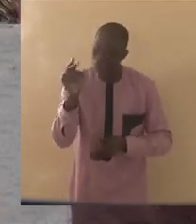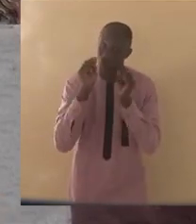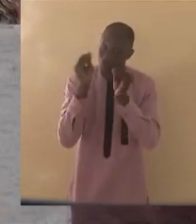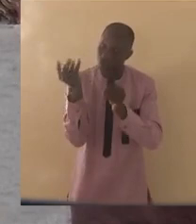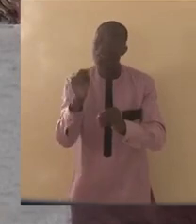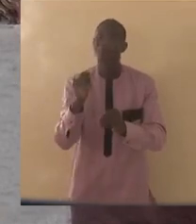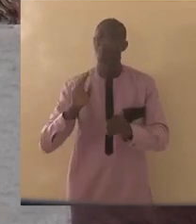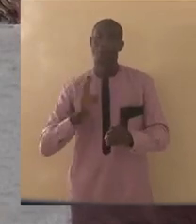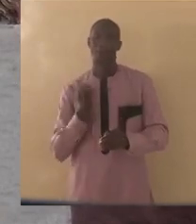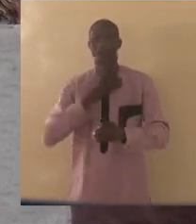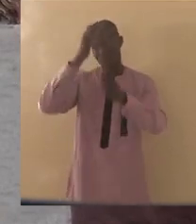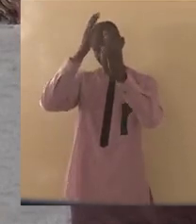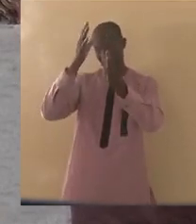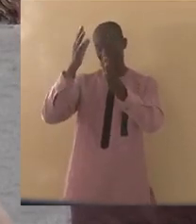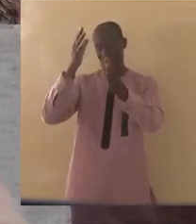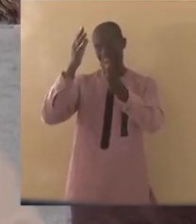Our Father.